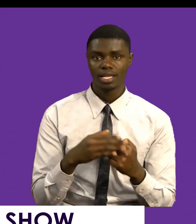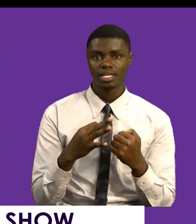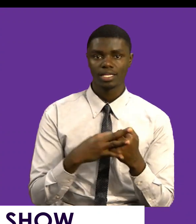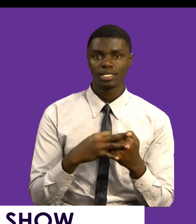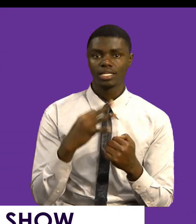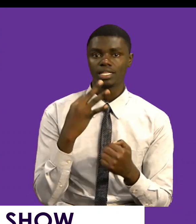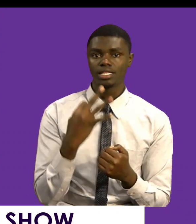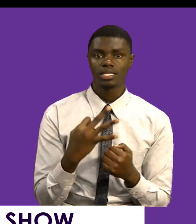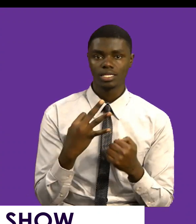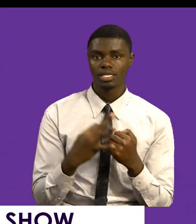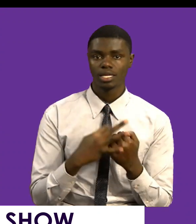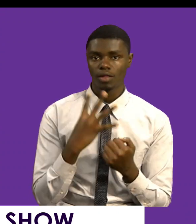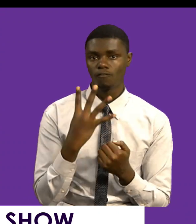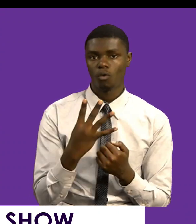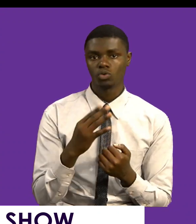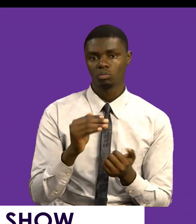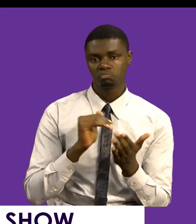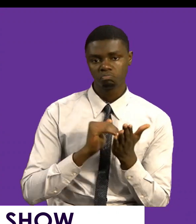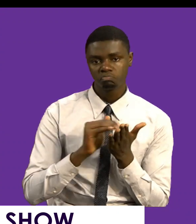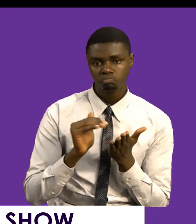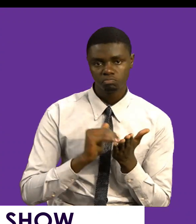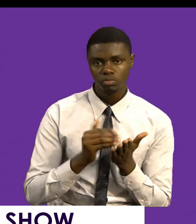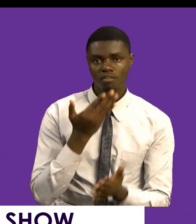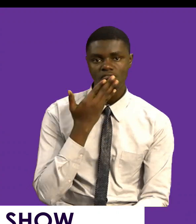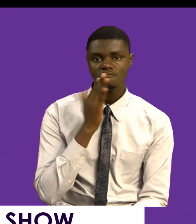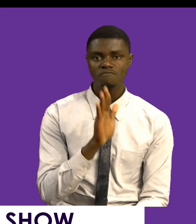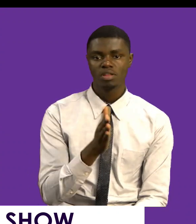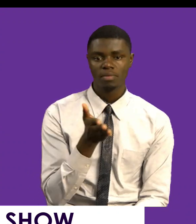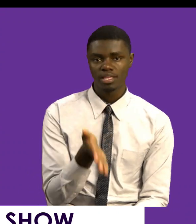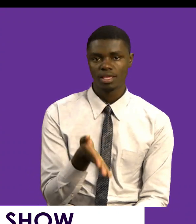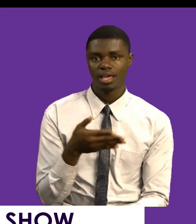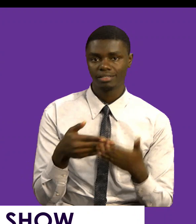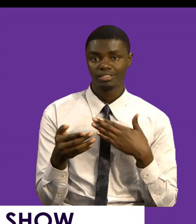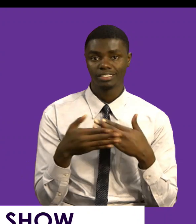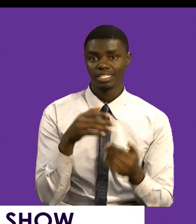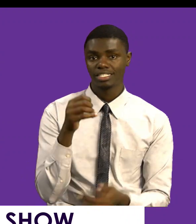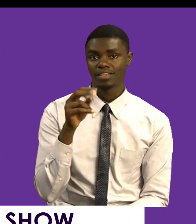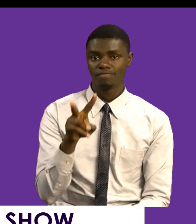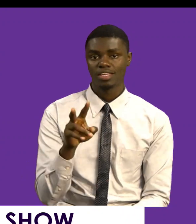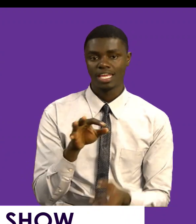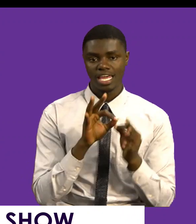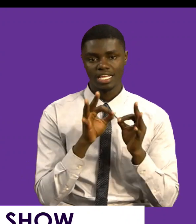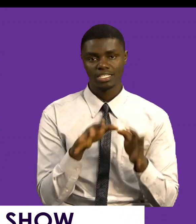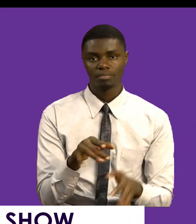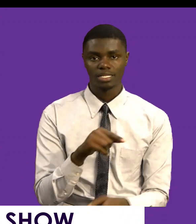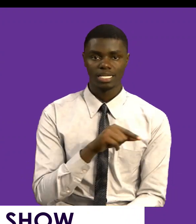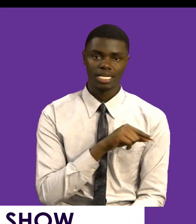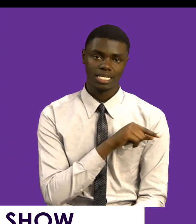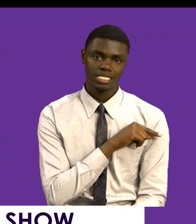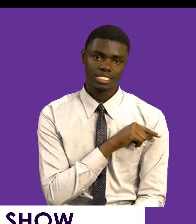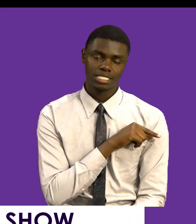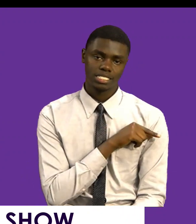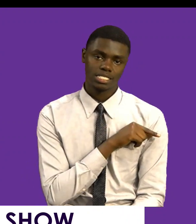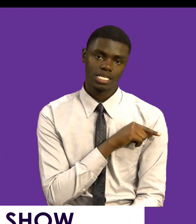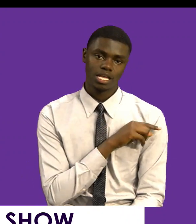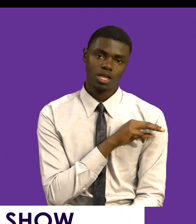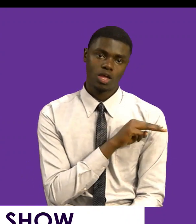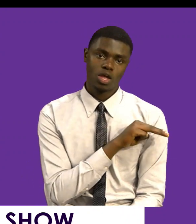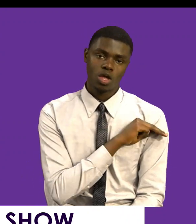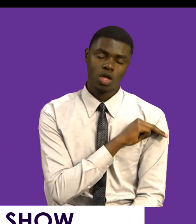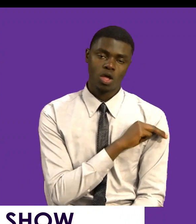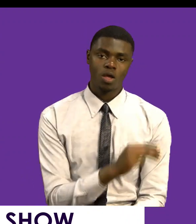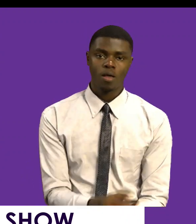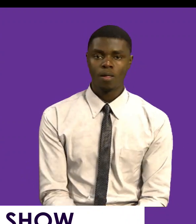0111980384. Keep on giving us your feedback here at Science TV. My sign language interpreter in this last section of this